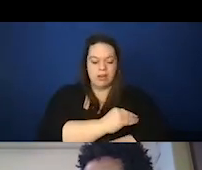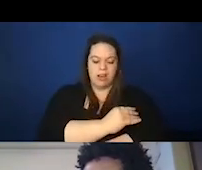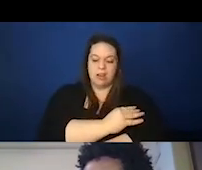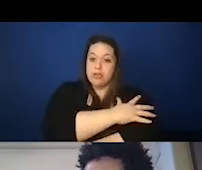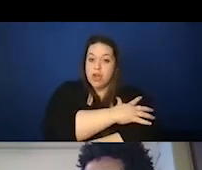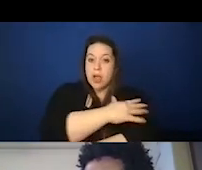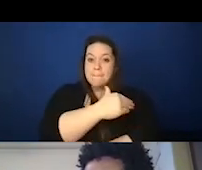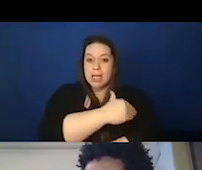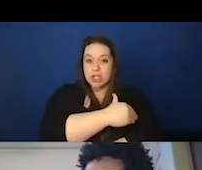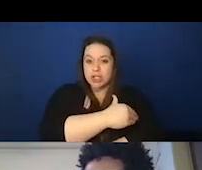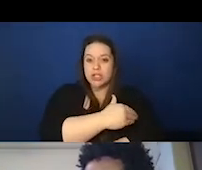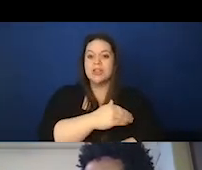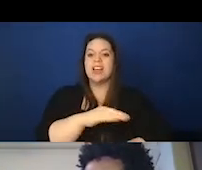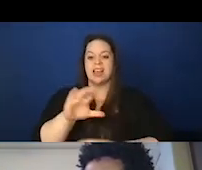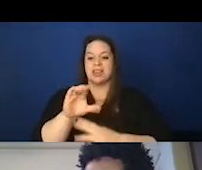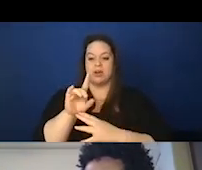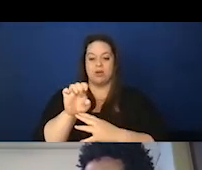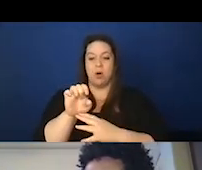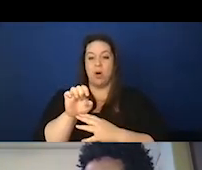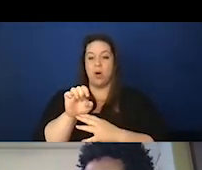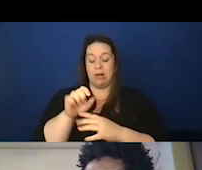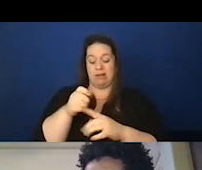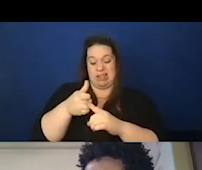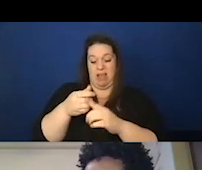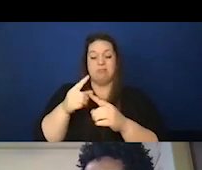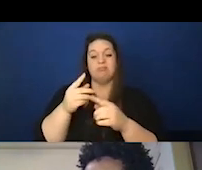And that code lasts for very short periods of time.